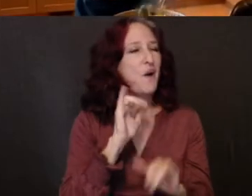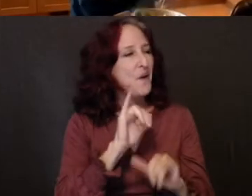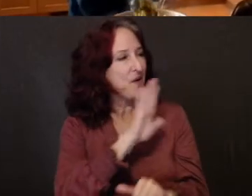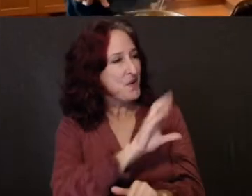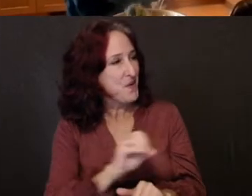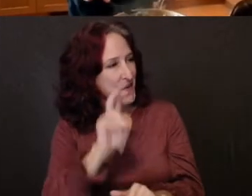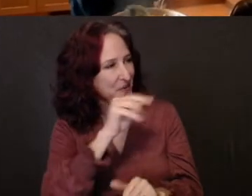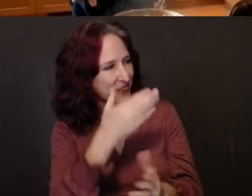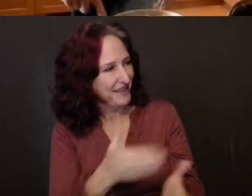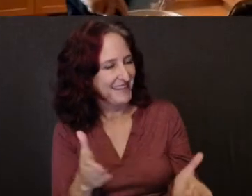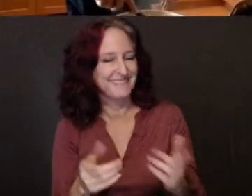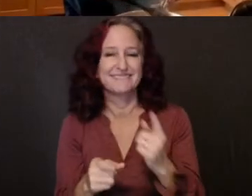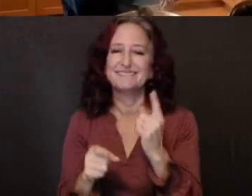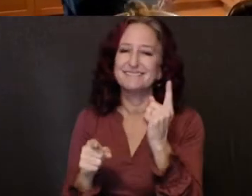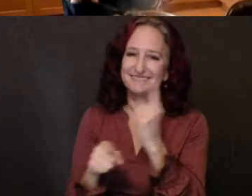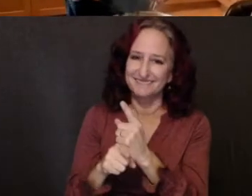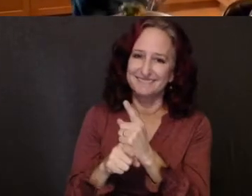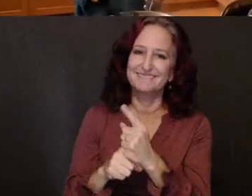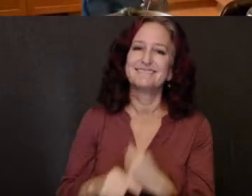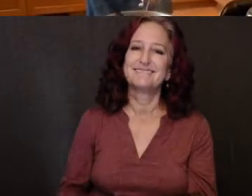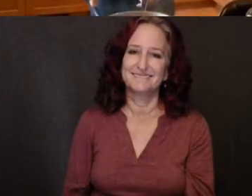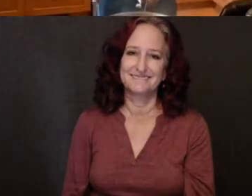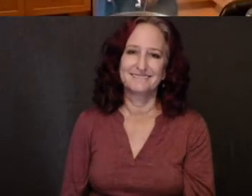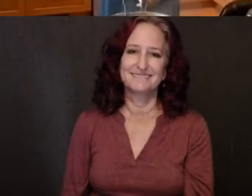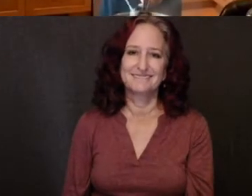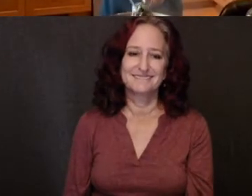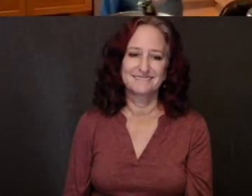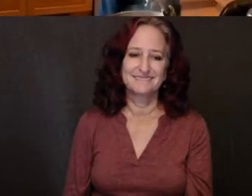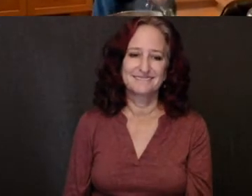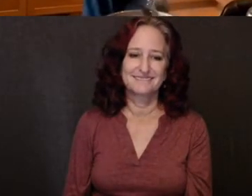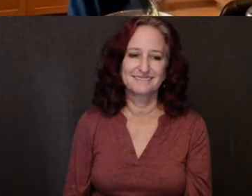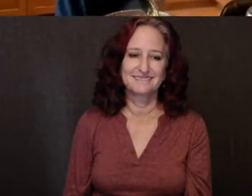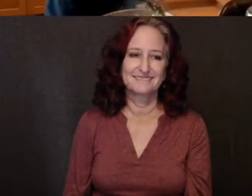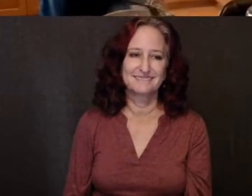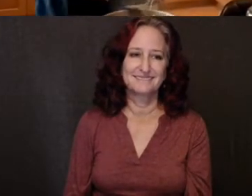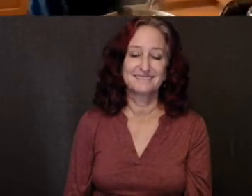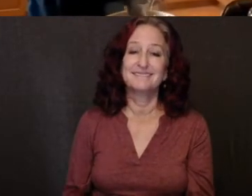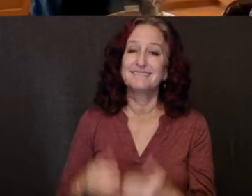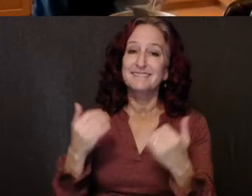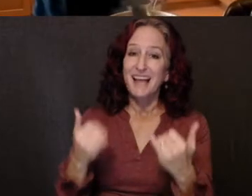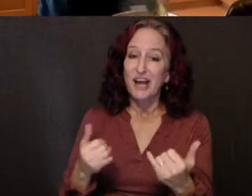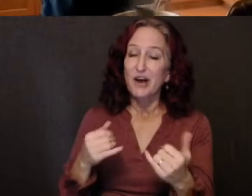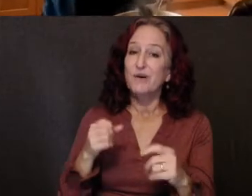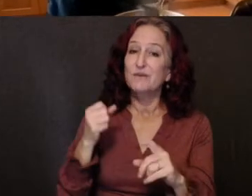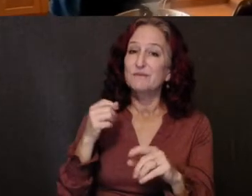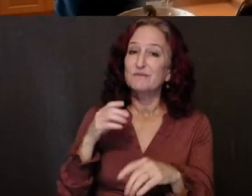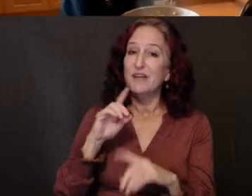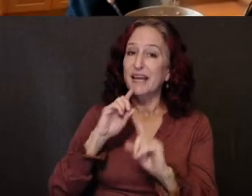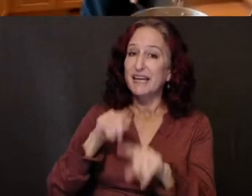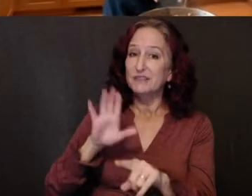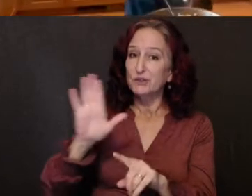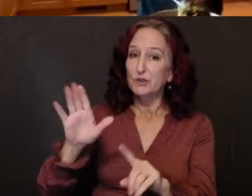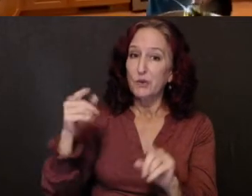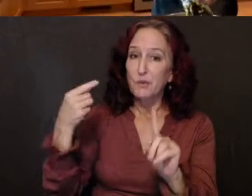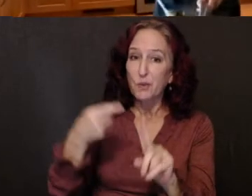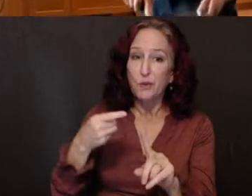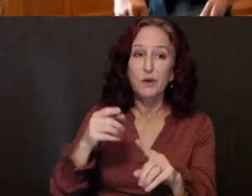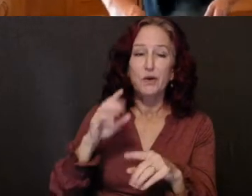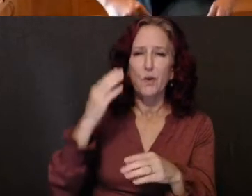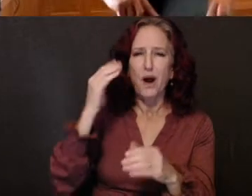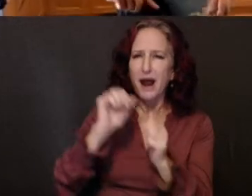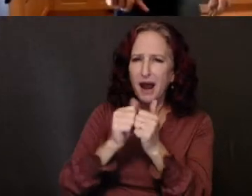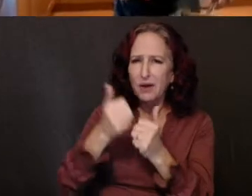Kira. My oldest daughter, not so much. She's kind of into her singing and Doing her own thing. Yeah.